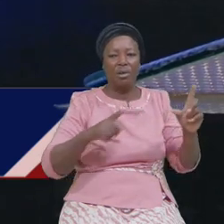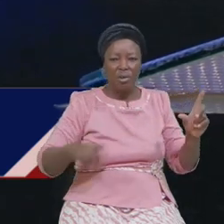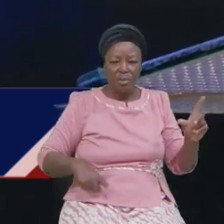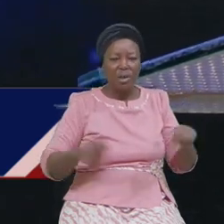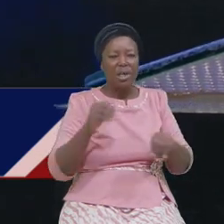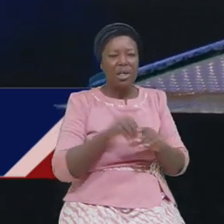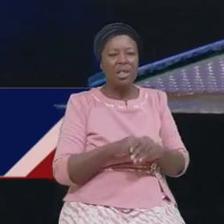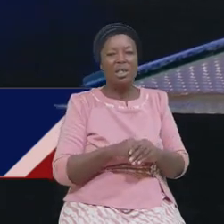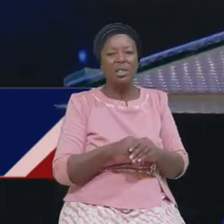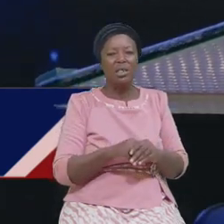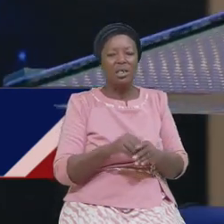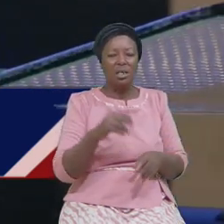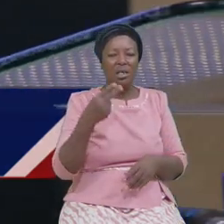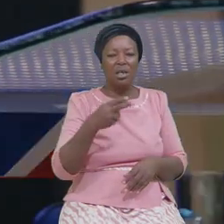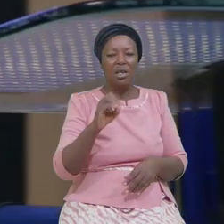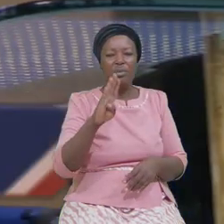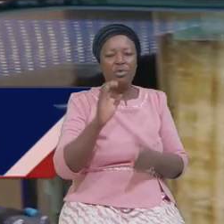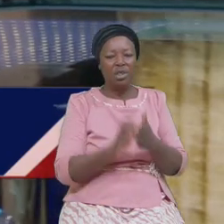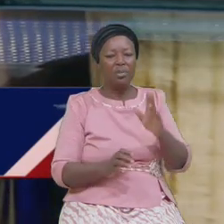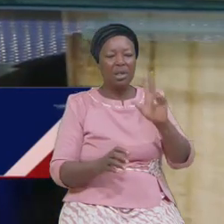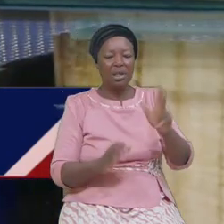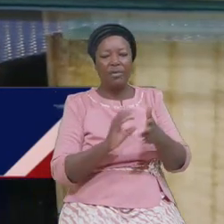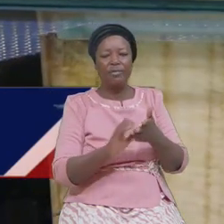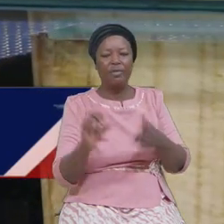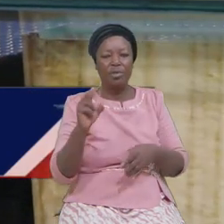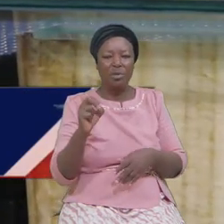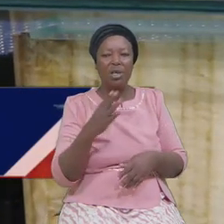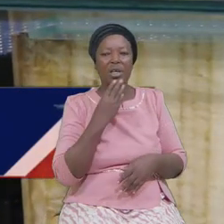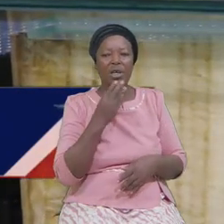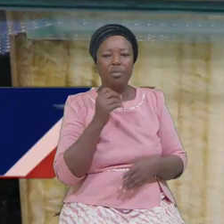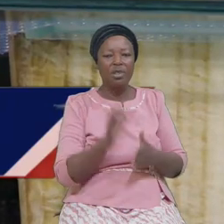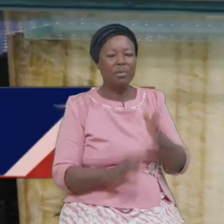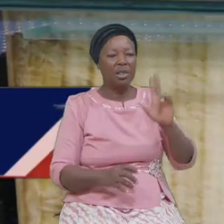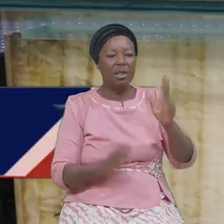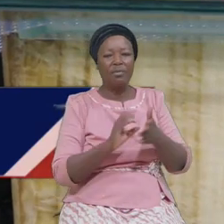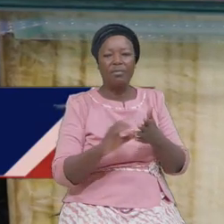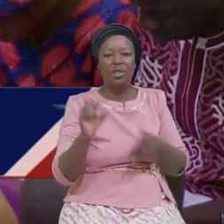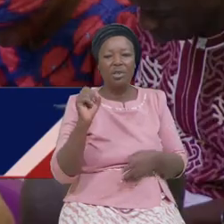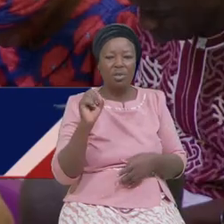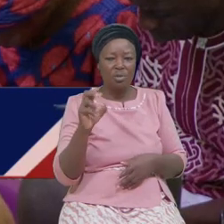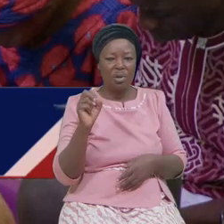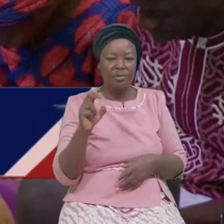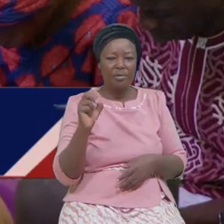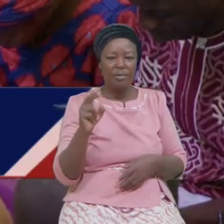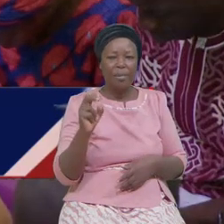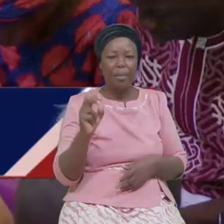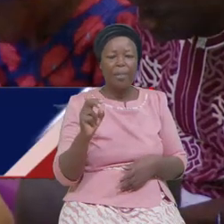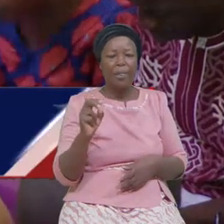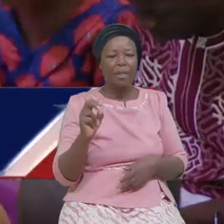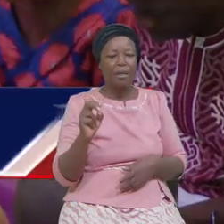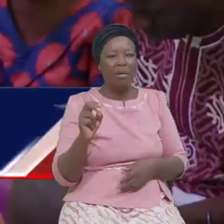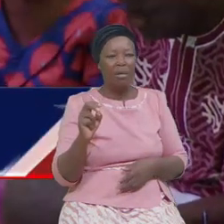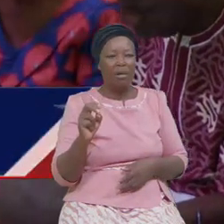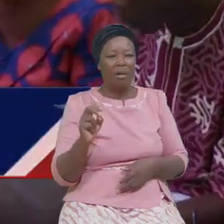In Hebrews chapter 3, verse 12, Hebrews chapter 3, we're reading from verse